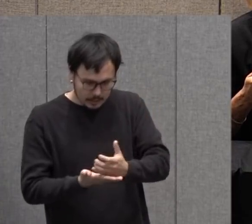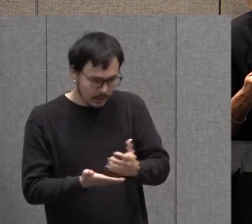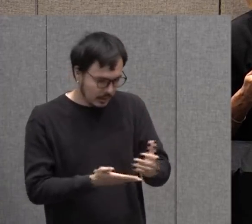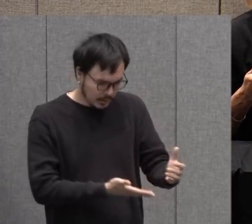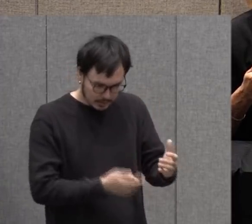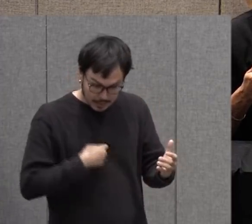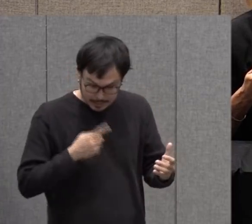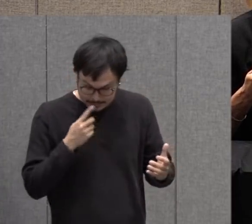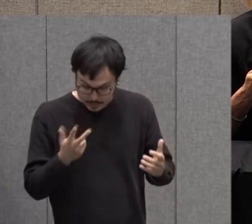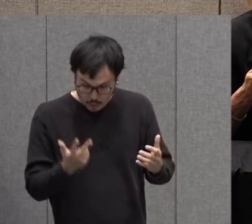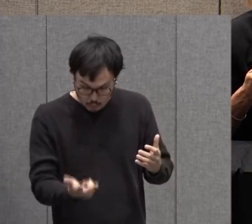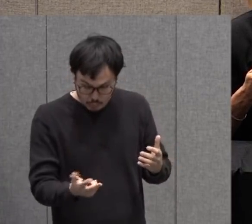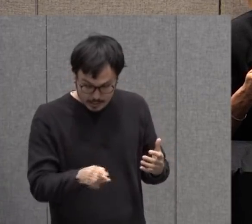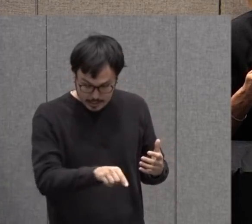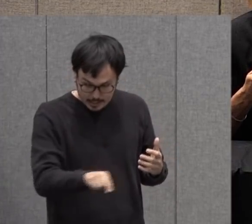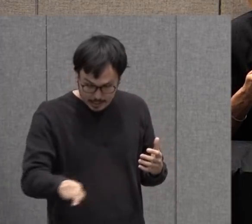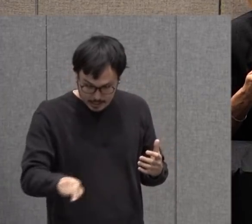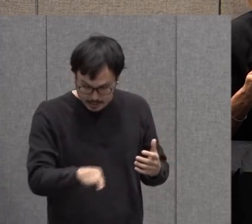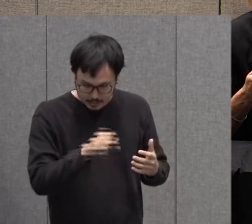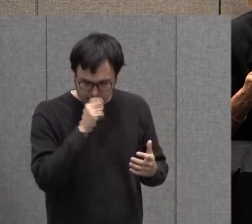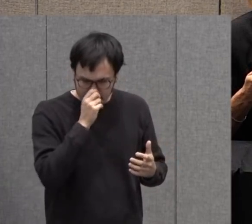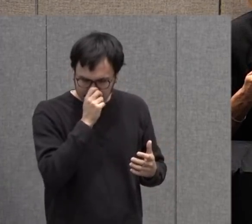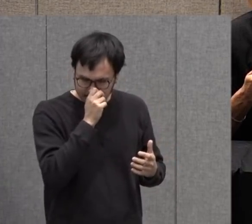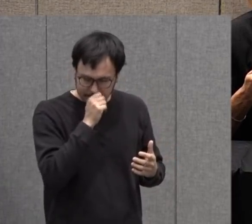out. I think